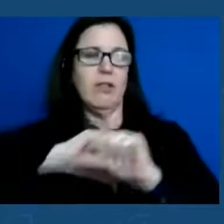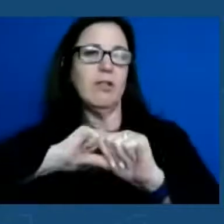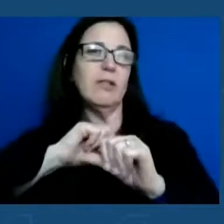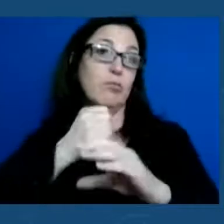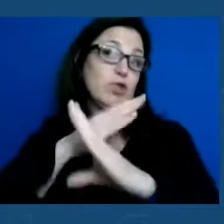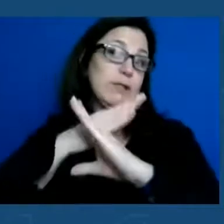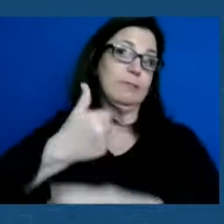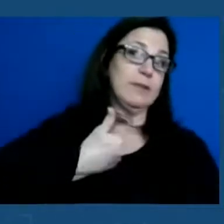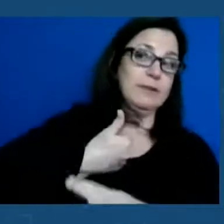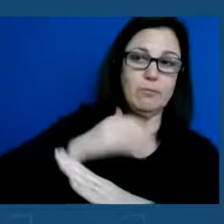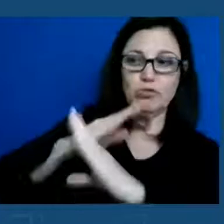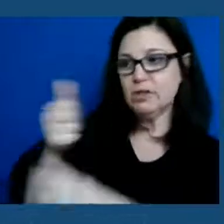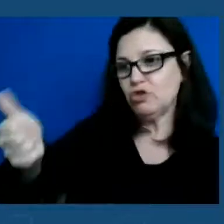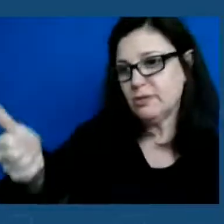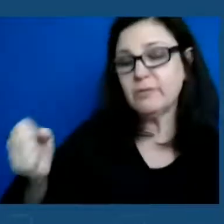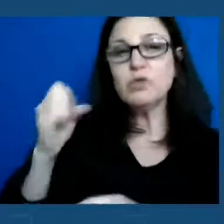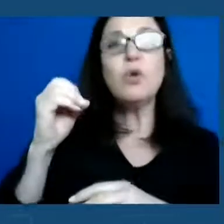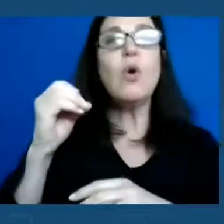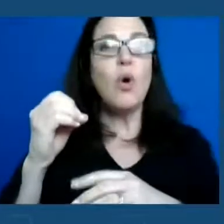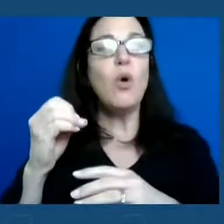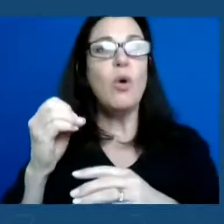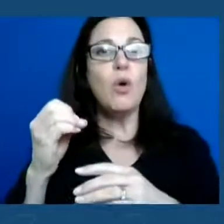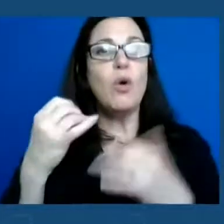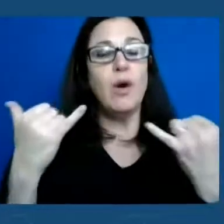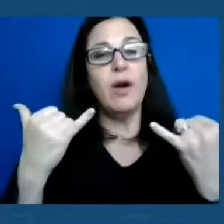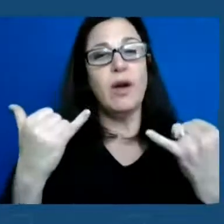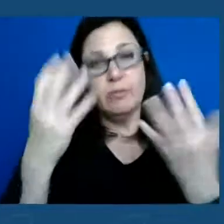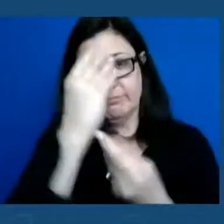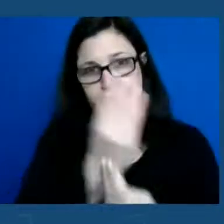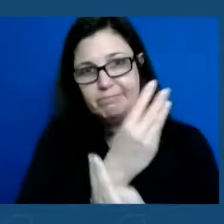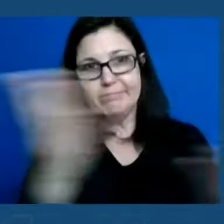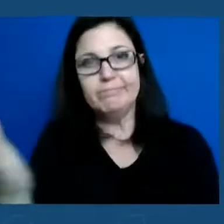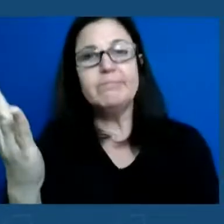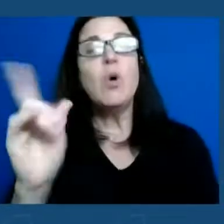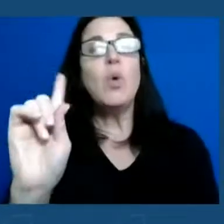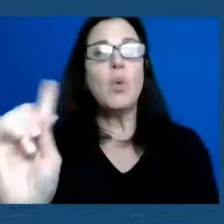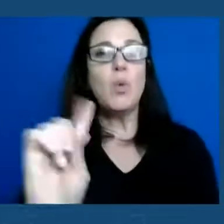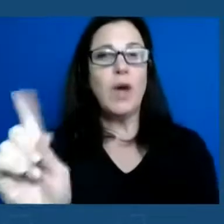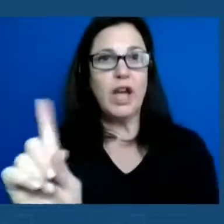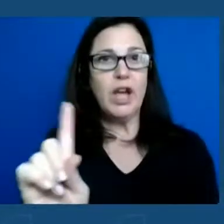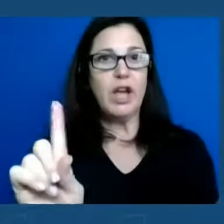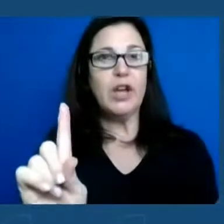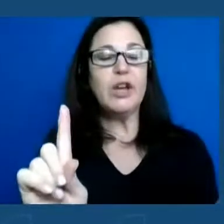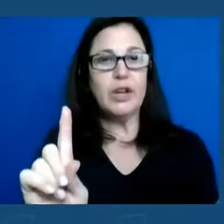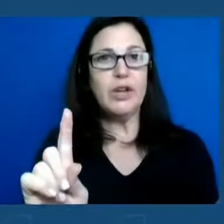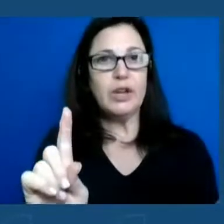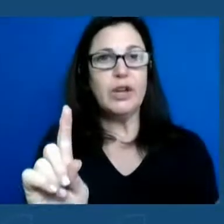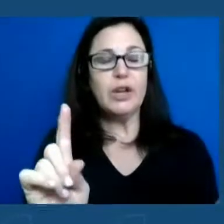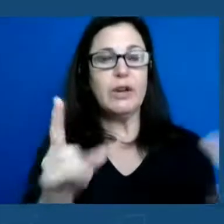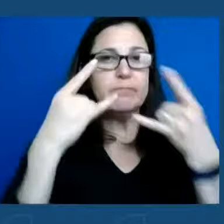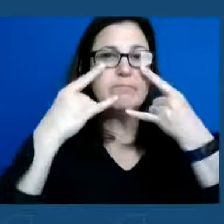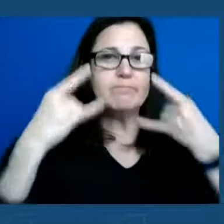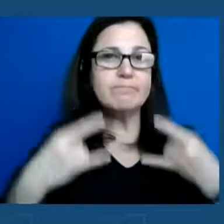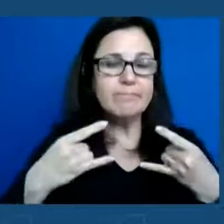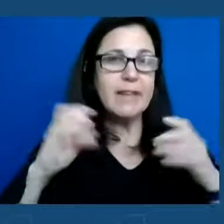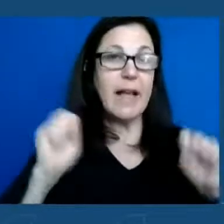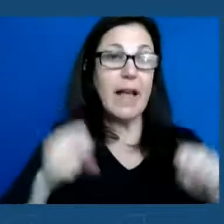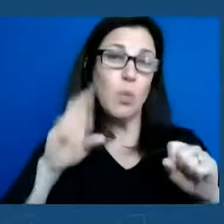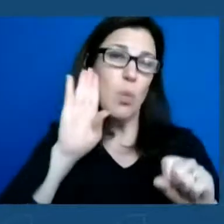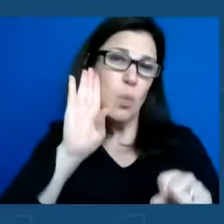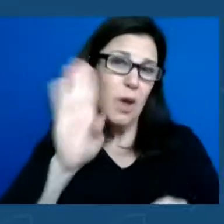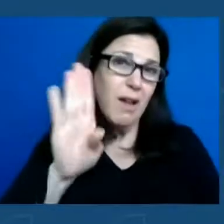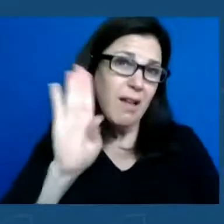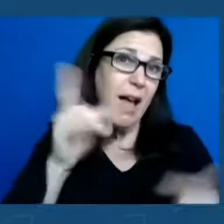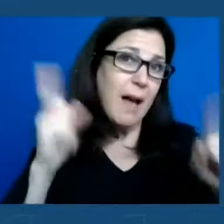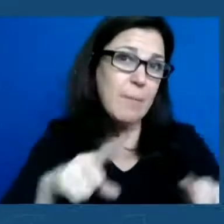And again, we're going to be letting people know, the places that, as they start coming off. But we're going to get there. We will get there. But